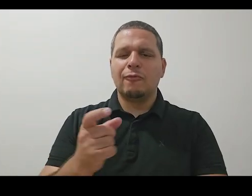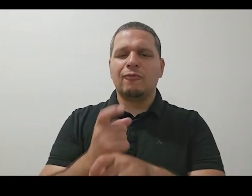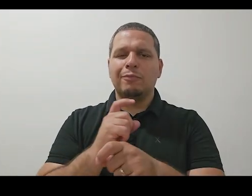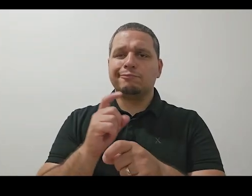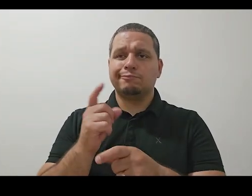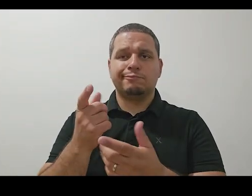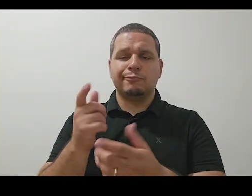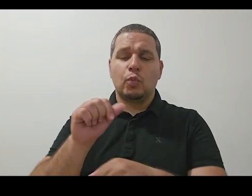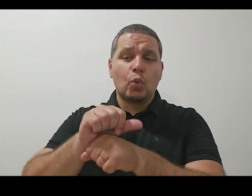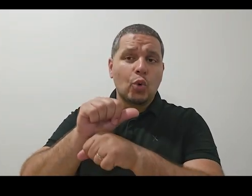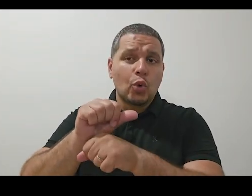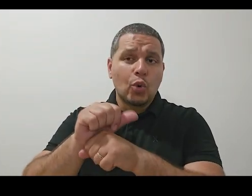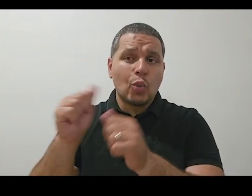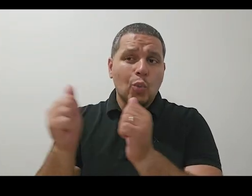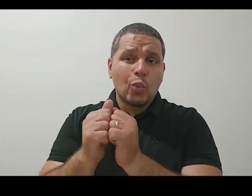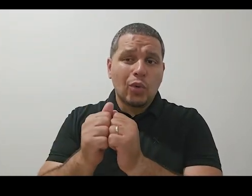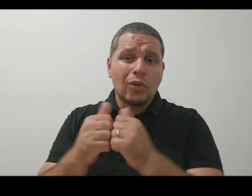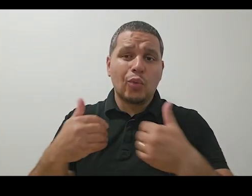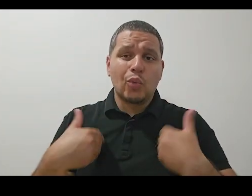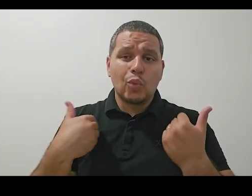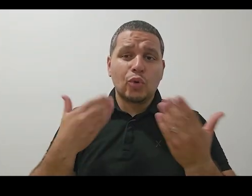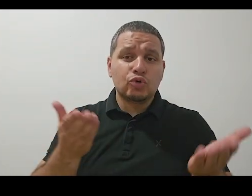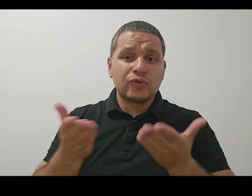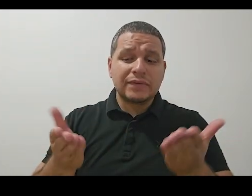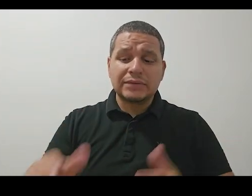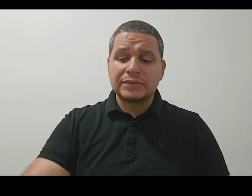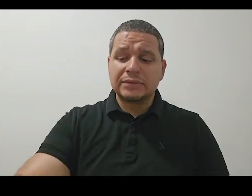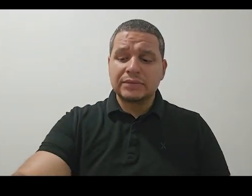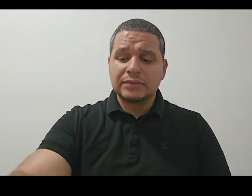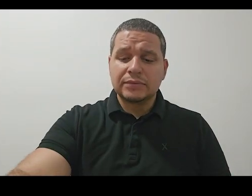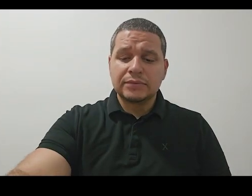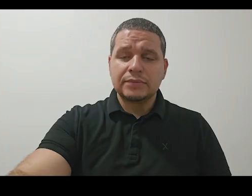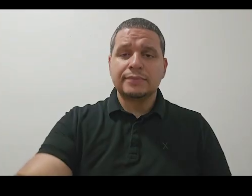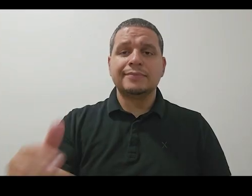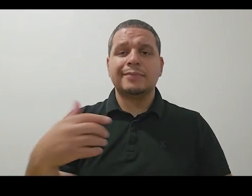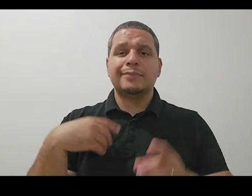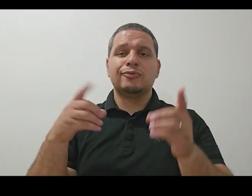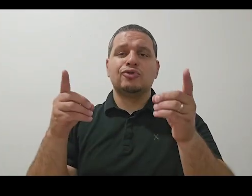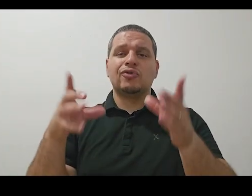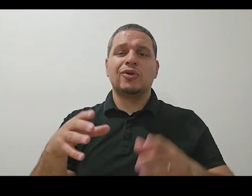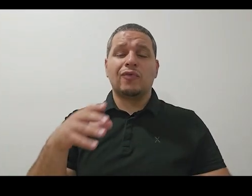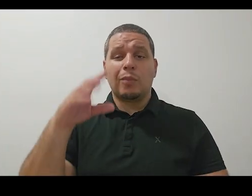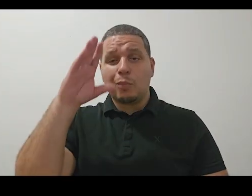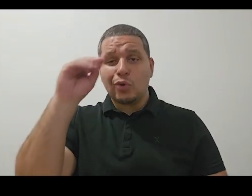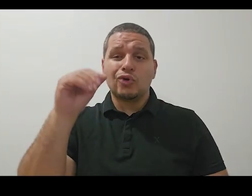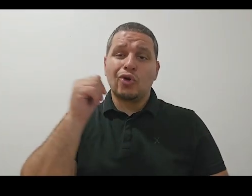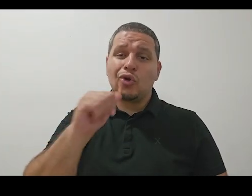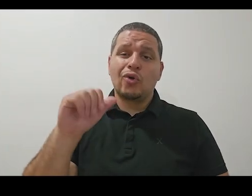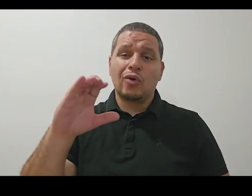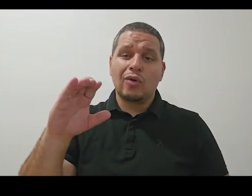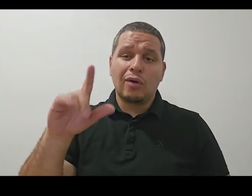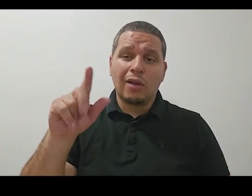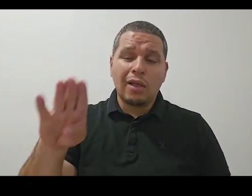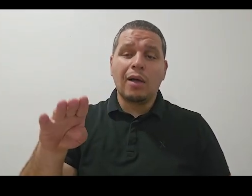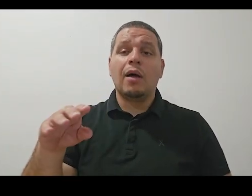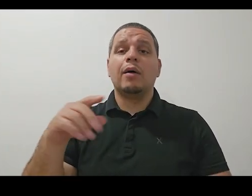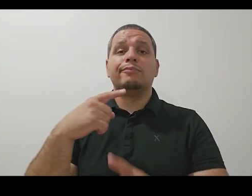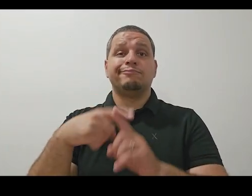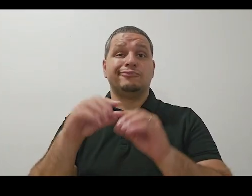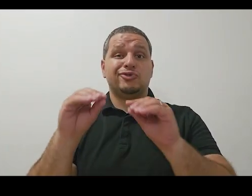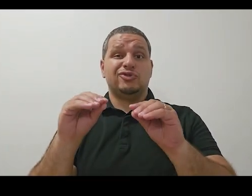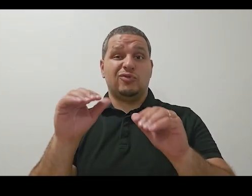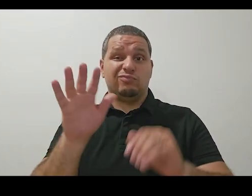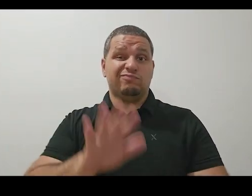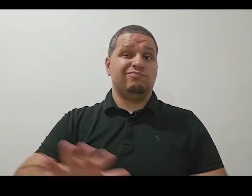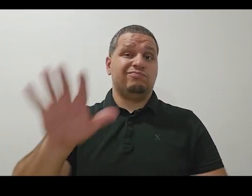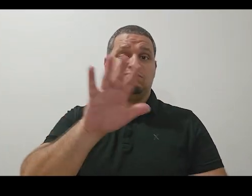working with youth services, from director of a Boys and Girls Club to teaching in every borough of New York